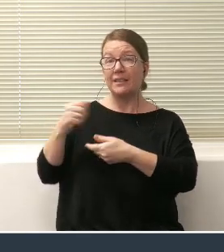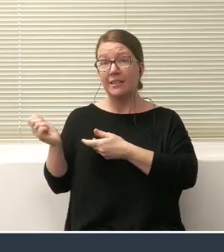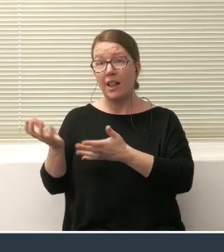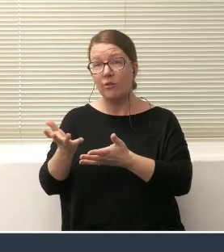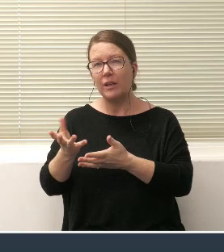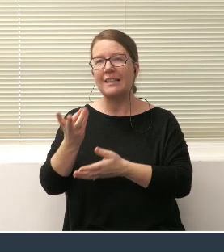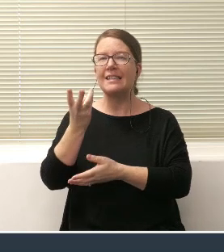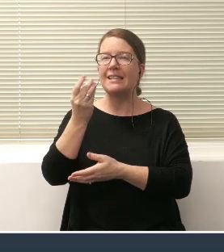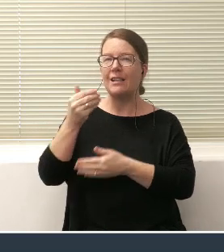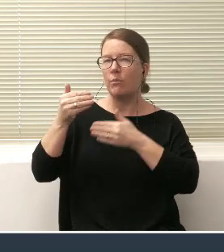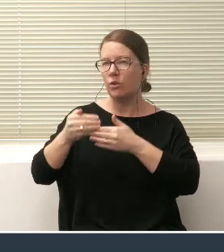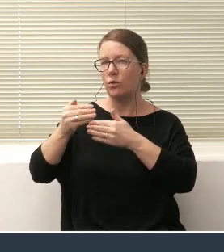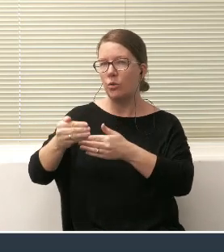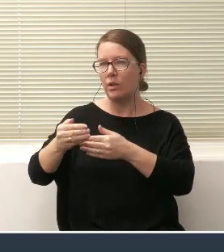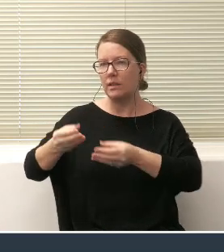housing provider.